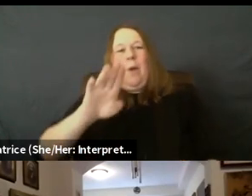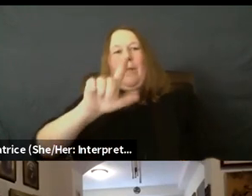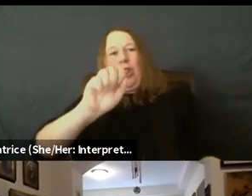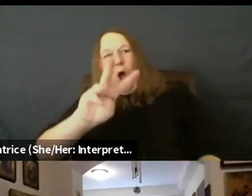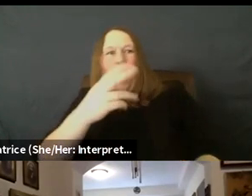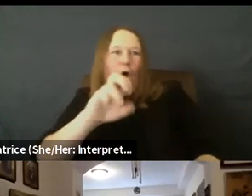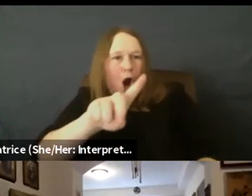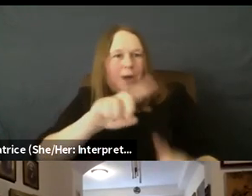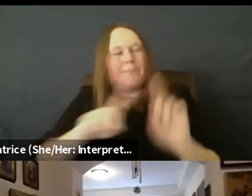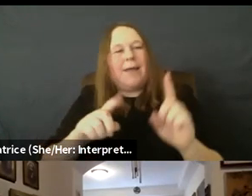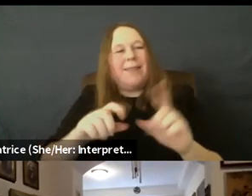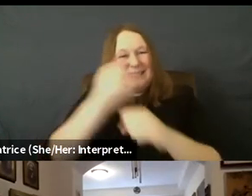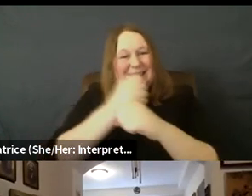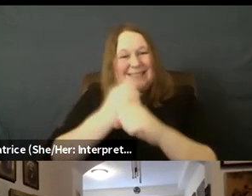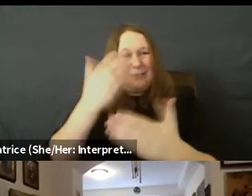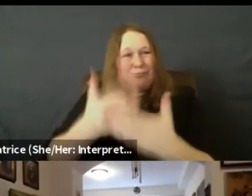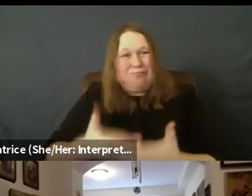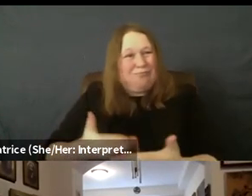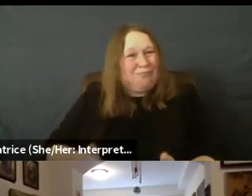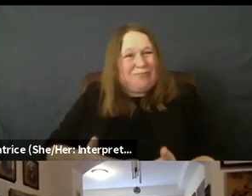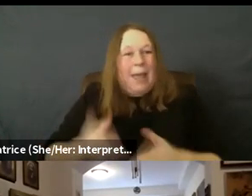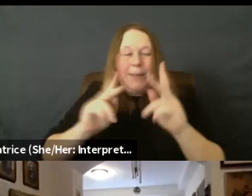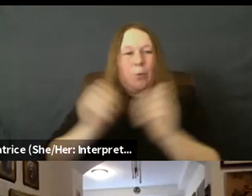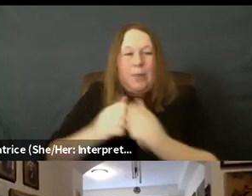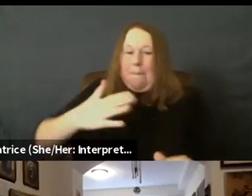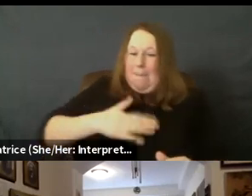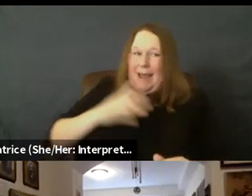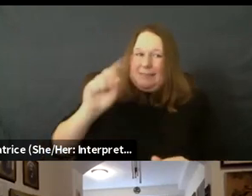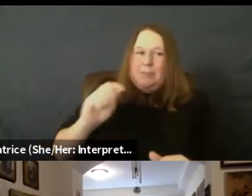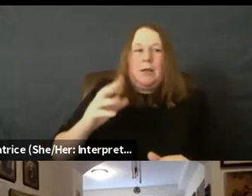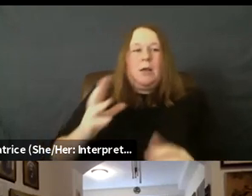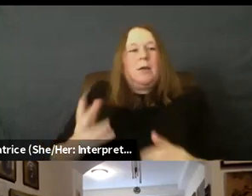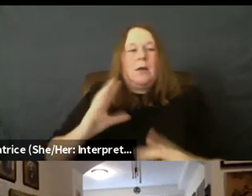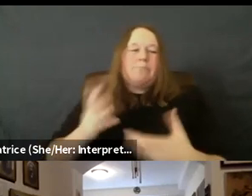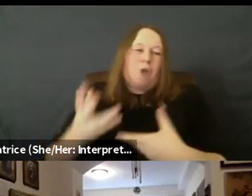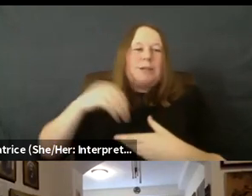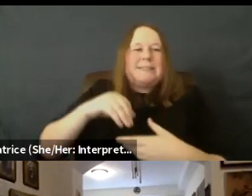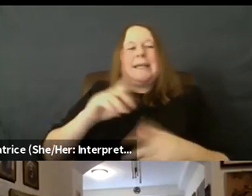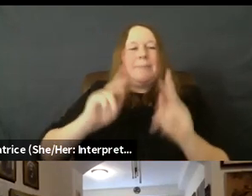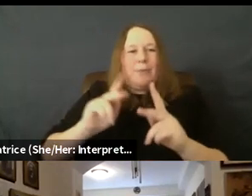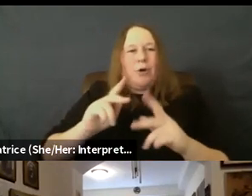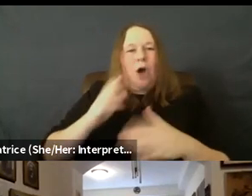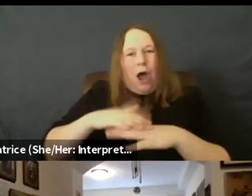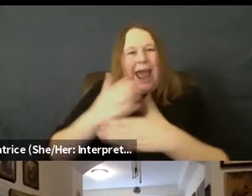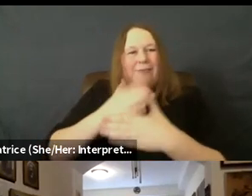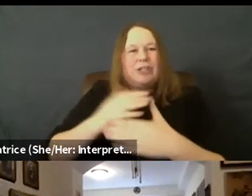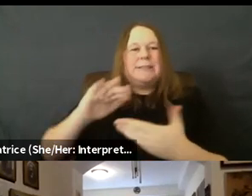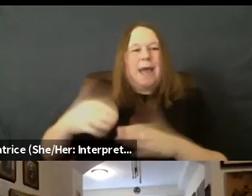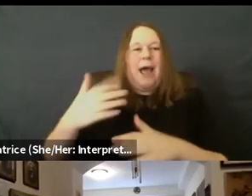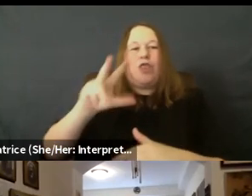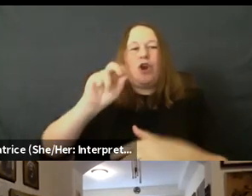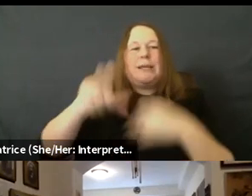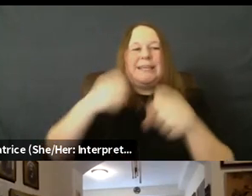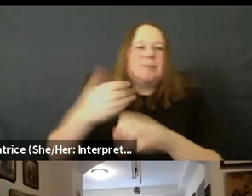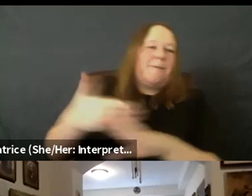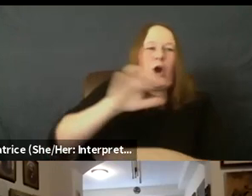but the statistics bear that out, that people with my disability, autistic people, on average die 30 years younger than average. And